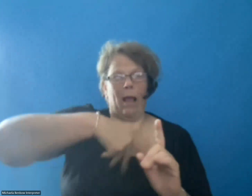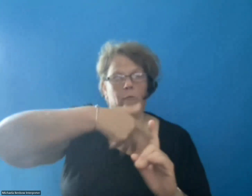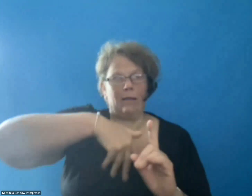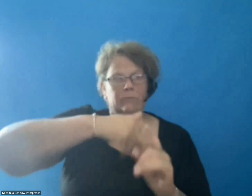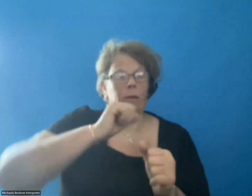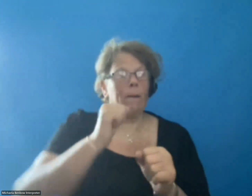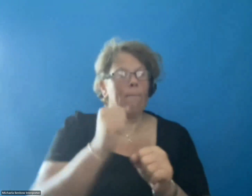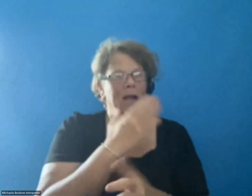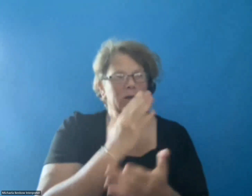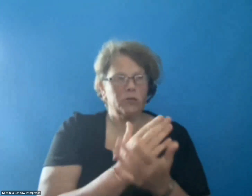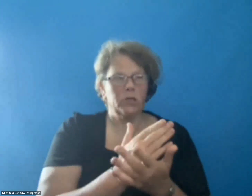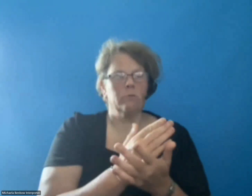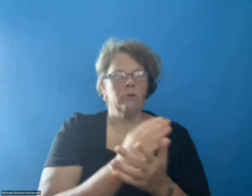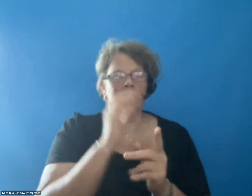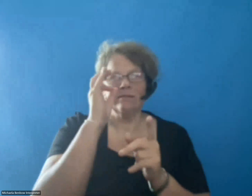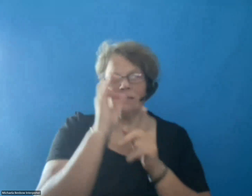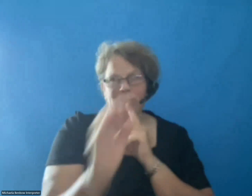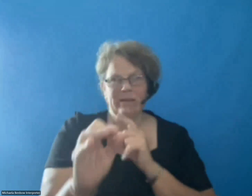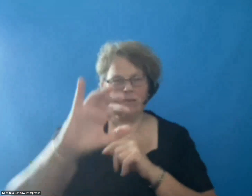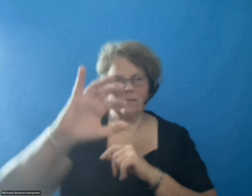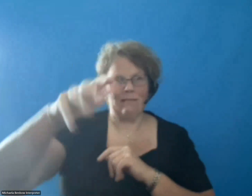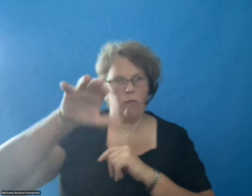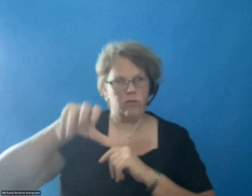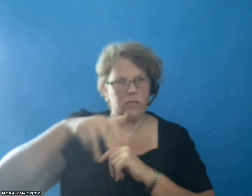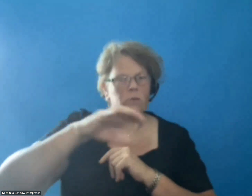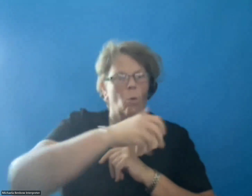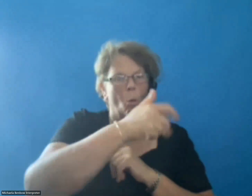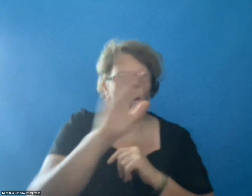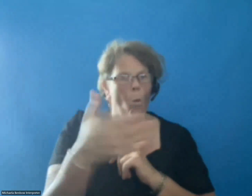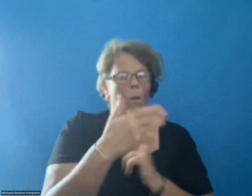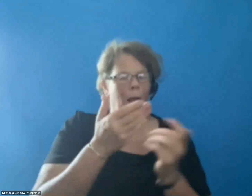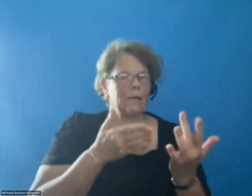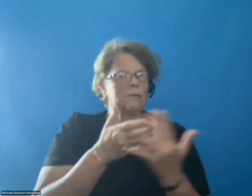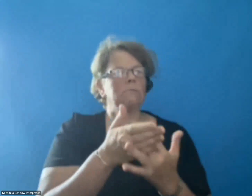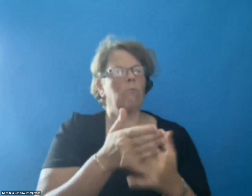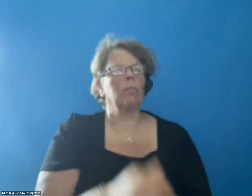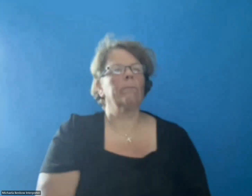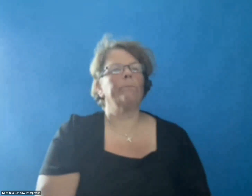specialist interfaces also come into play here as well.